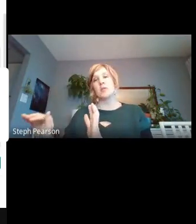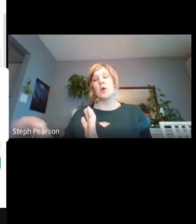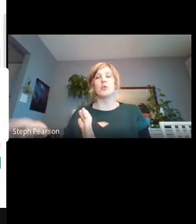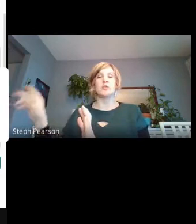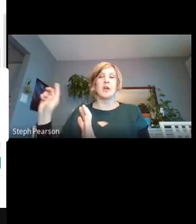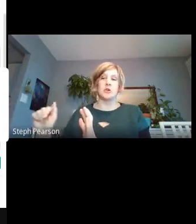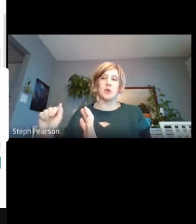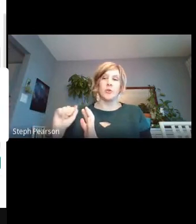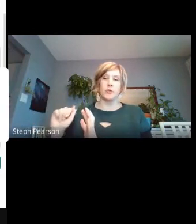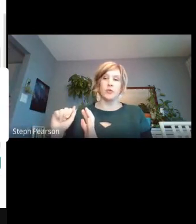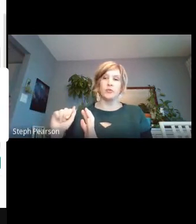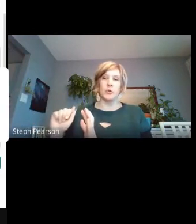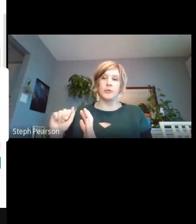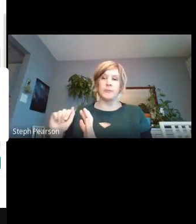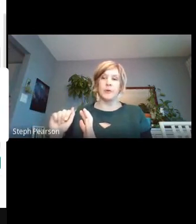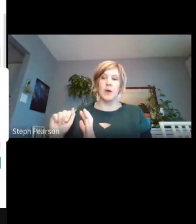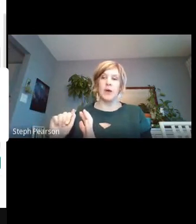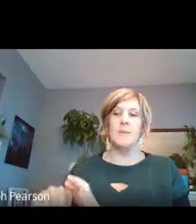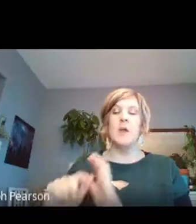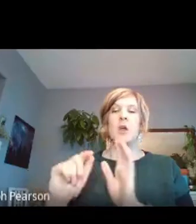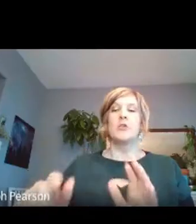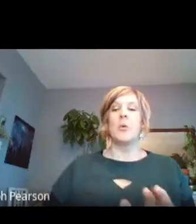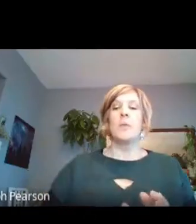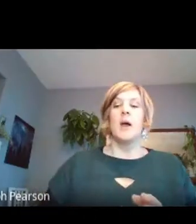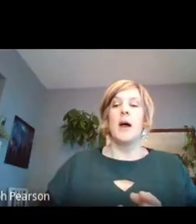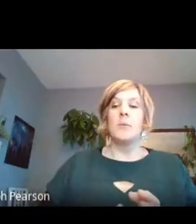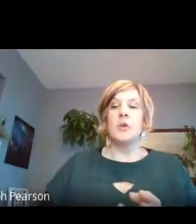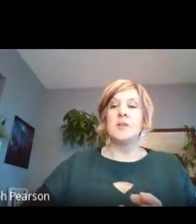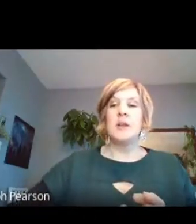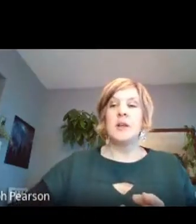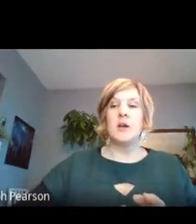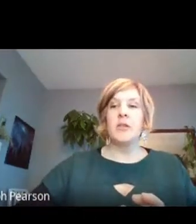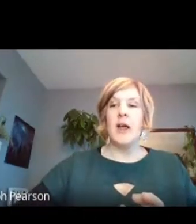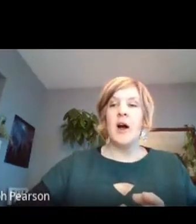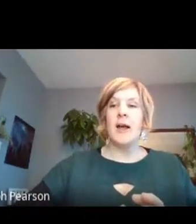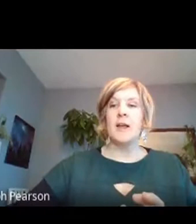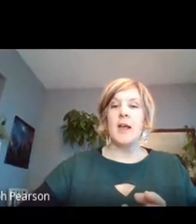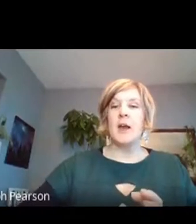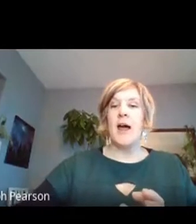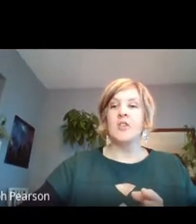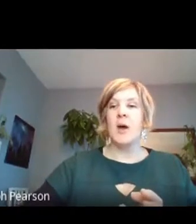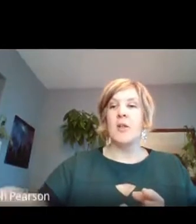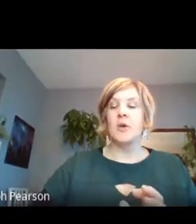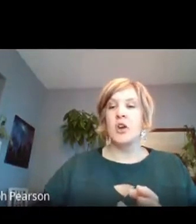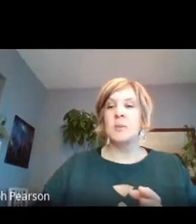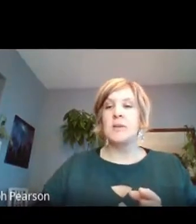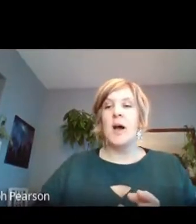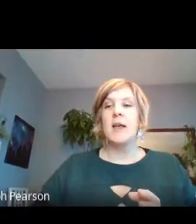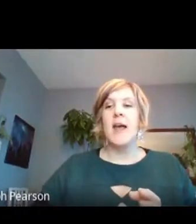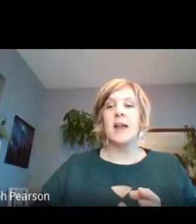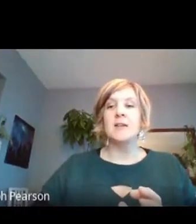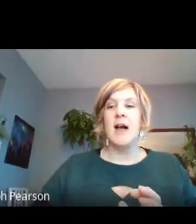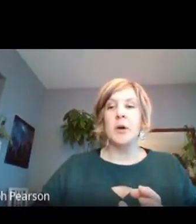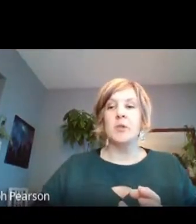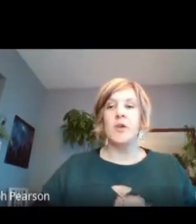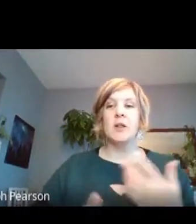room as the host and turn on those okay so um you can see here that i can have some other adjustments i